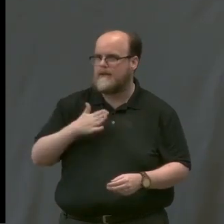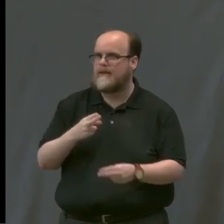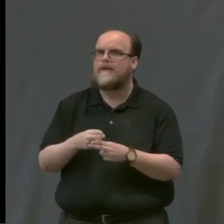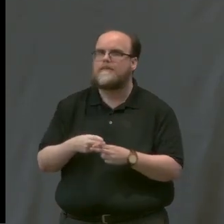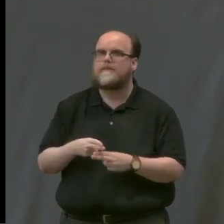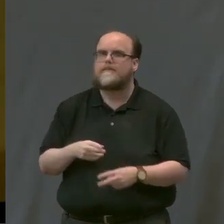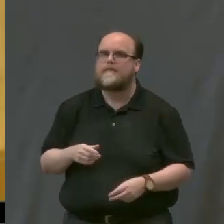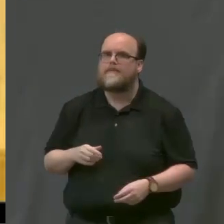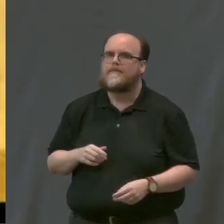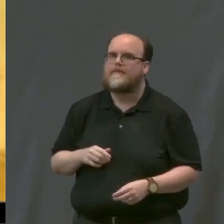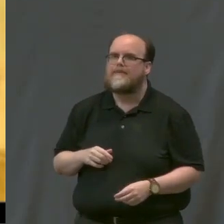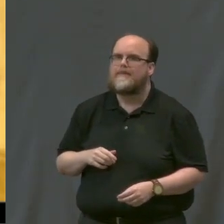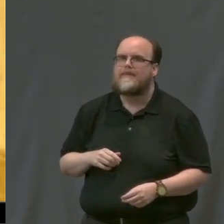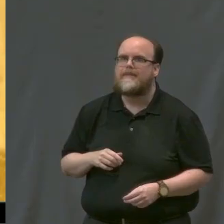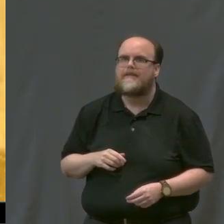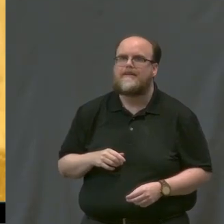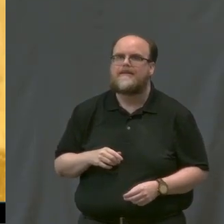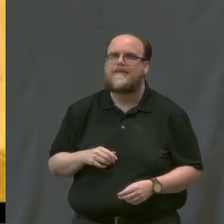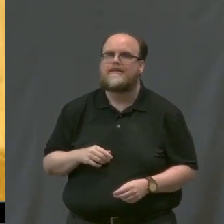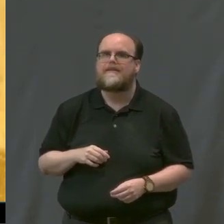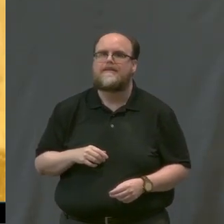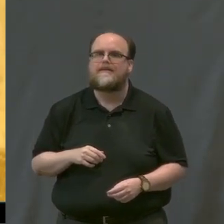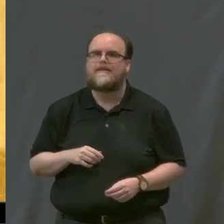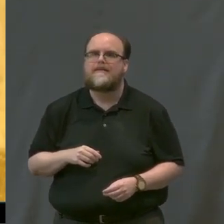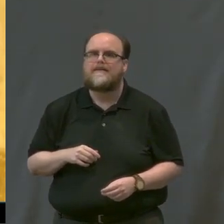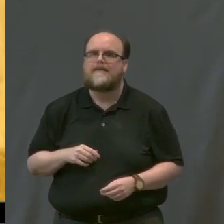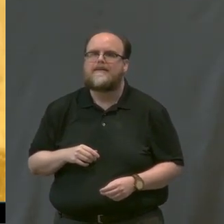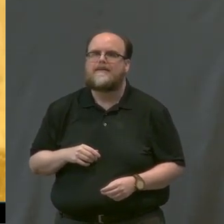What happened? Okay.